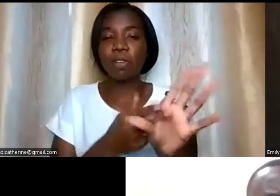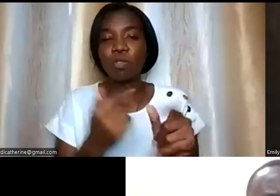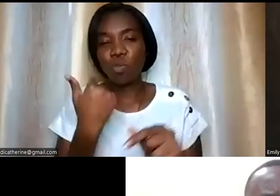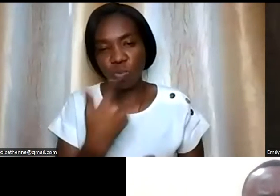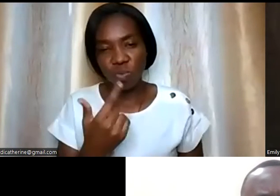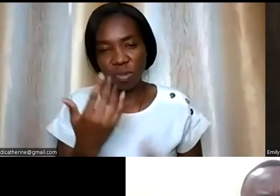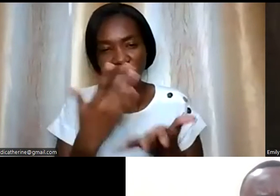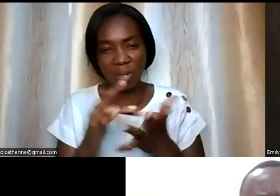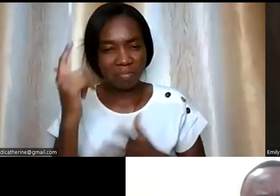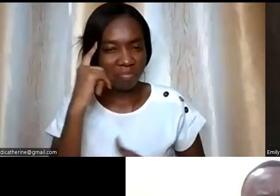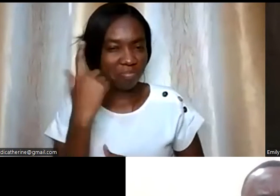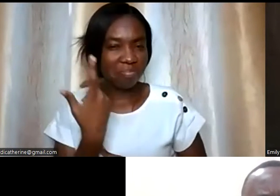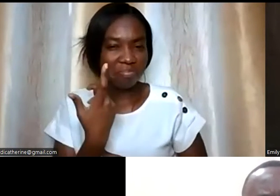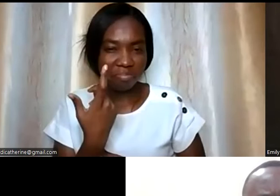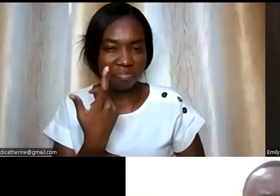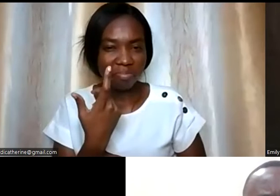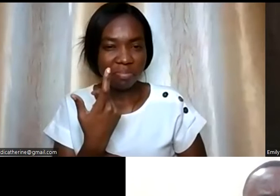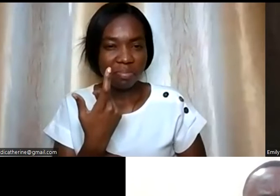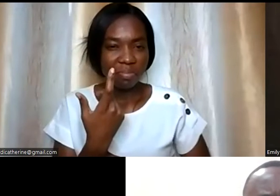that, okay, is